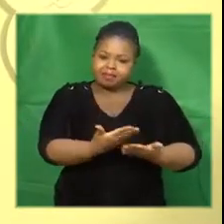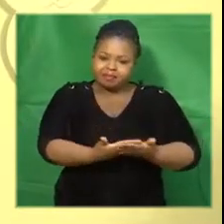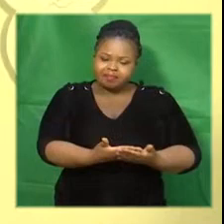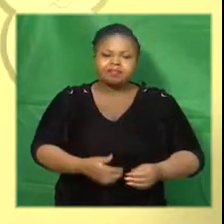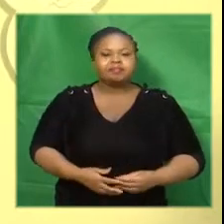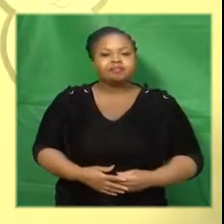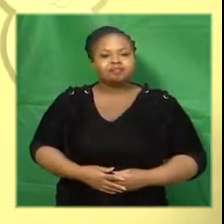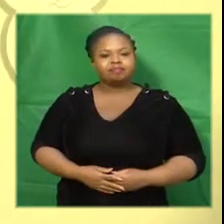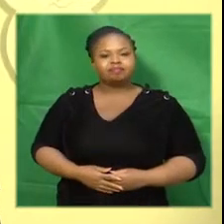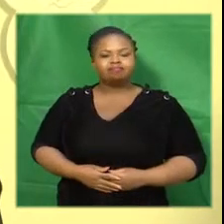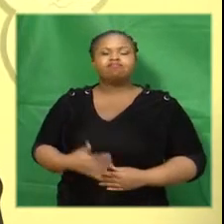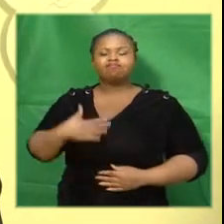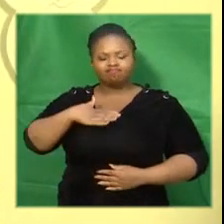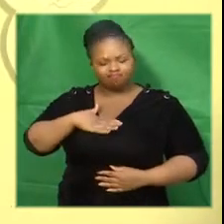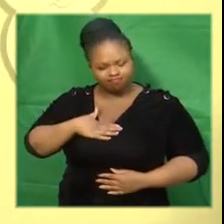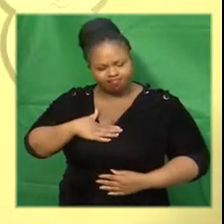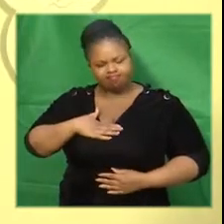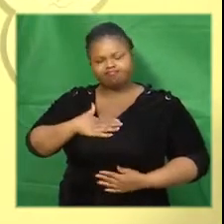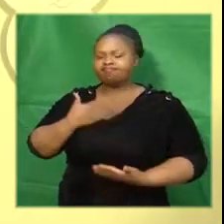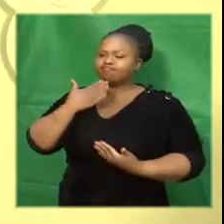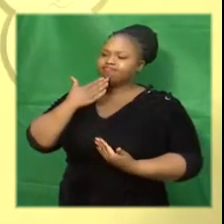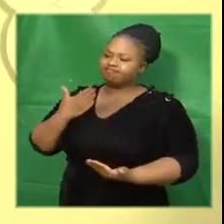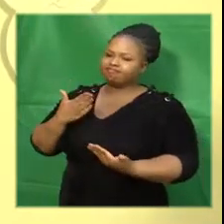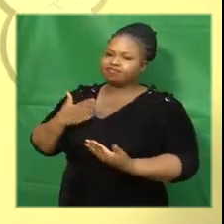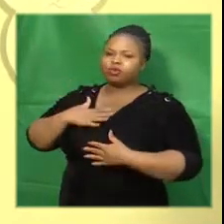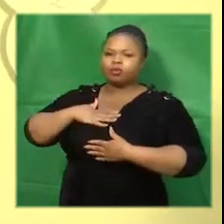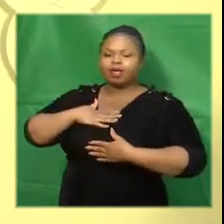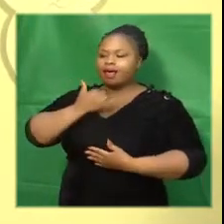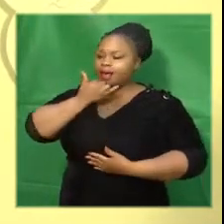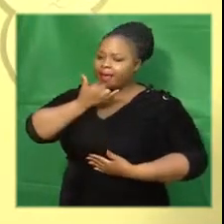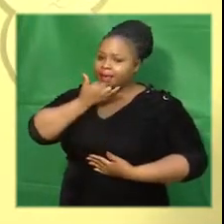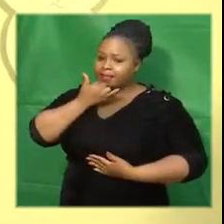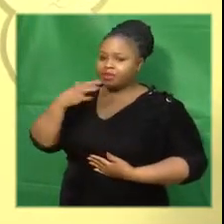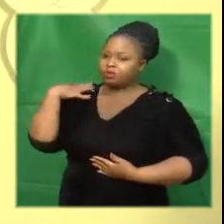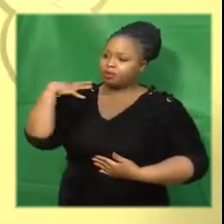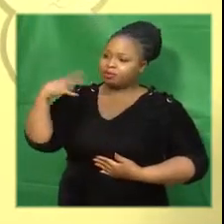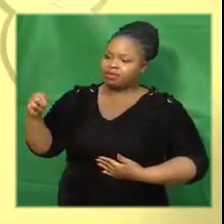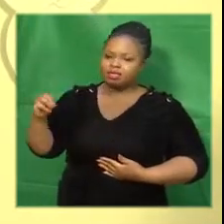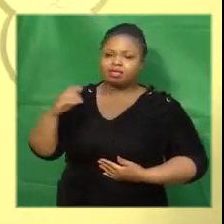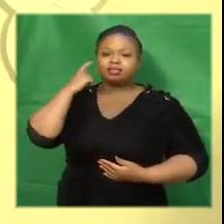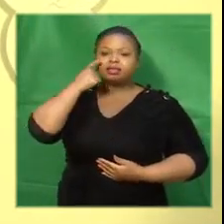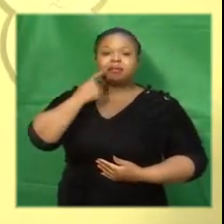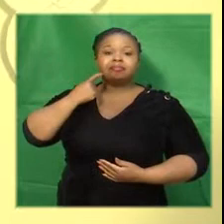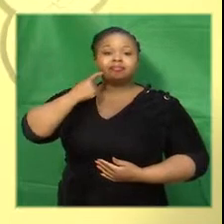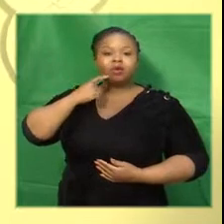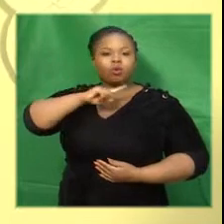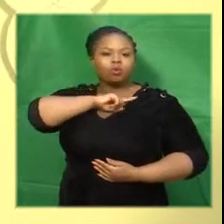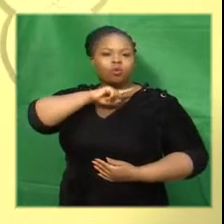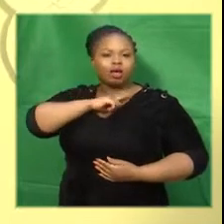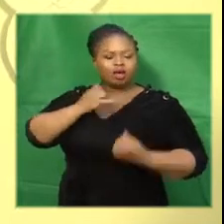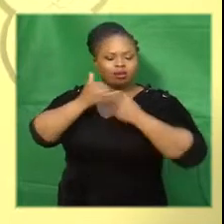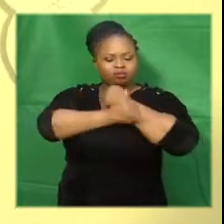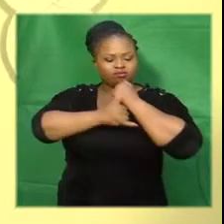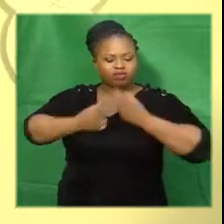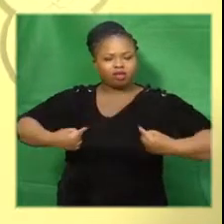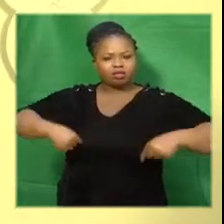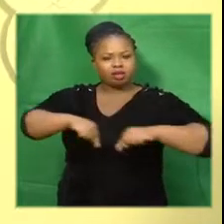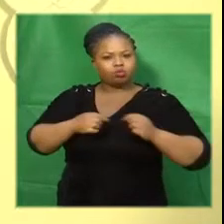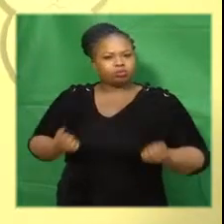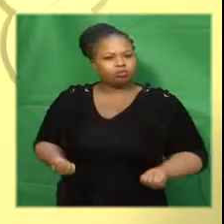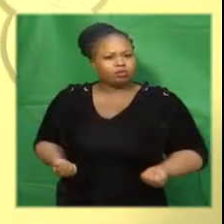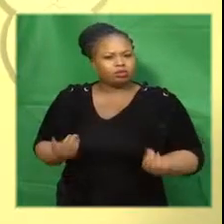I'm grateful to Minister Mkhize for his service to our country, and particularly for